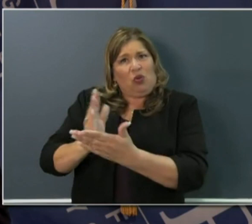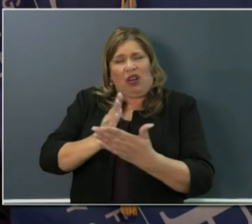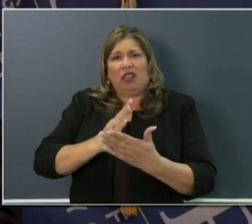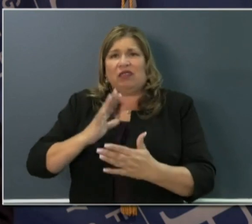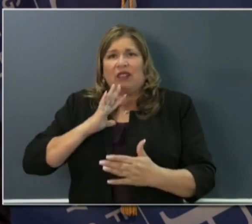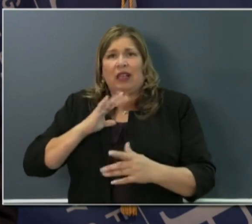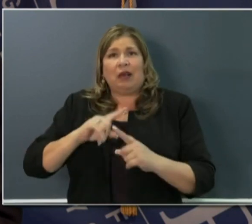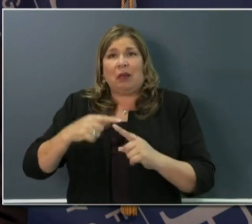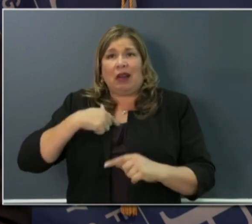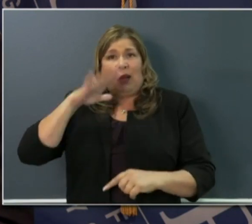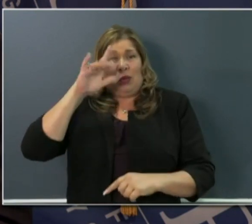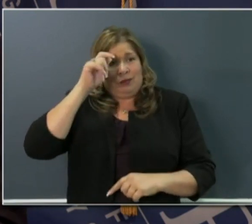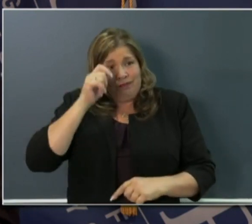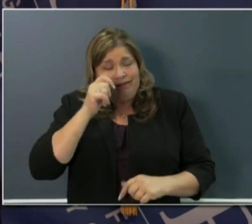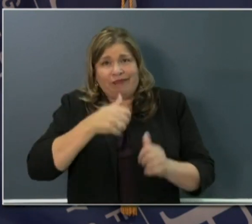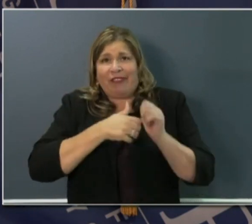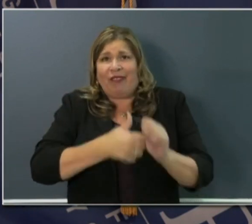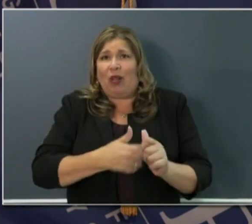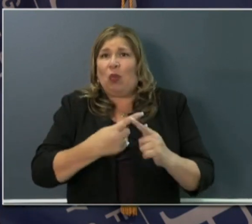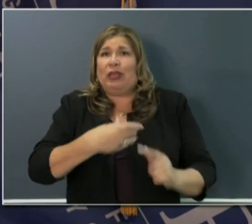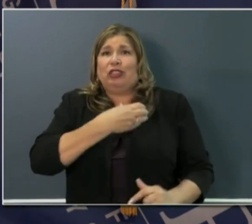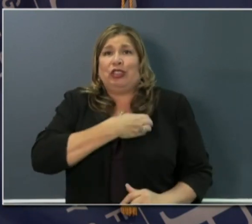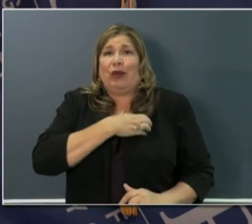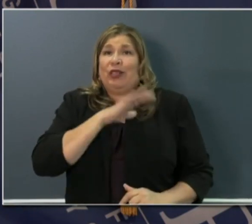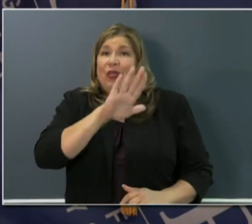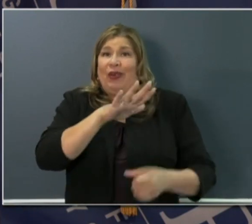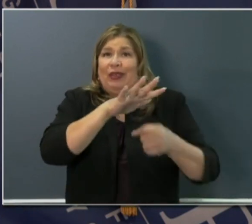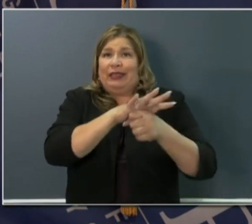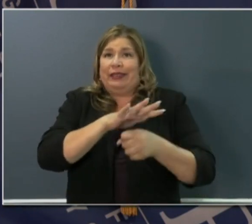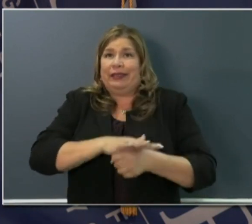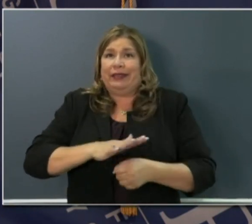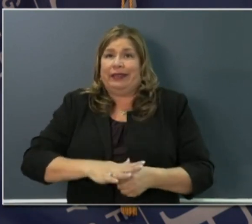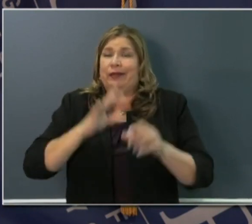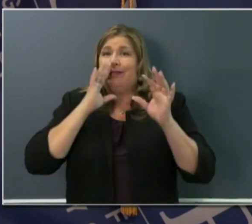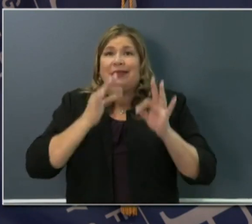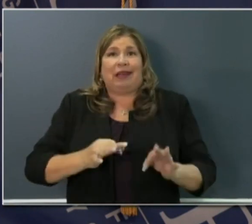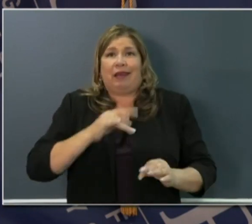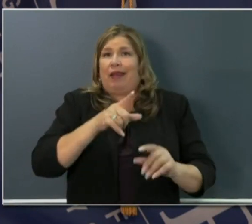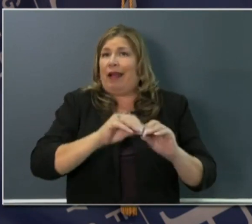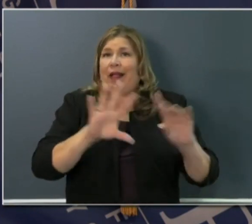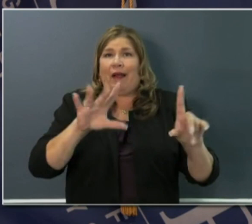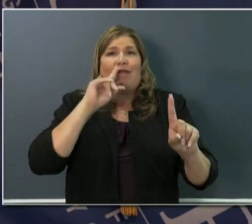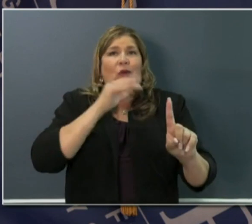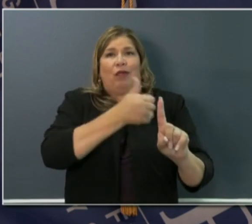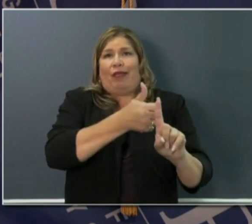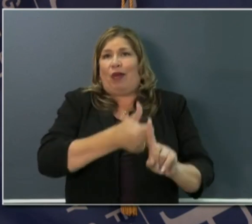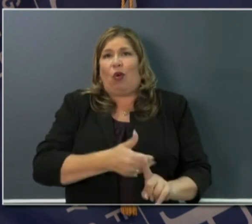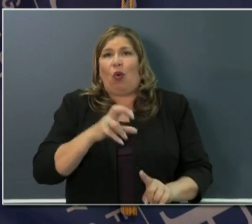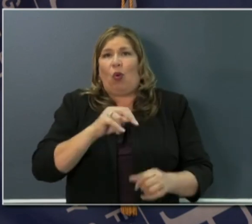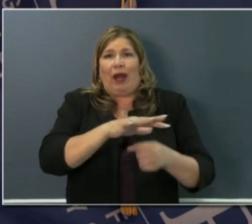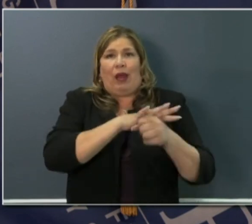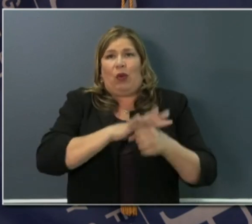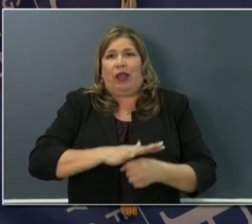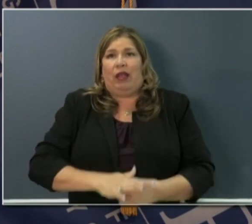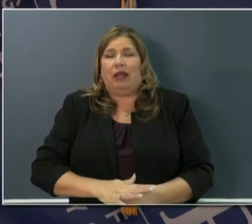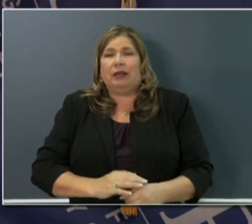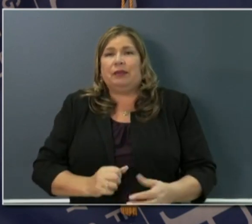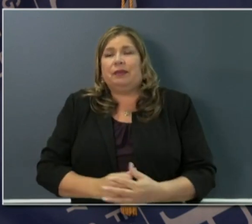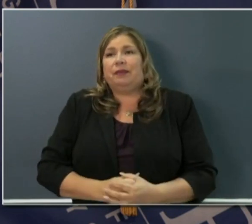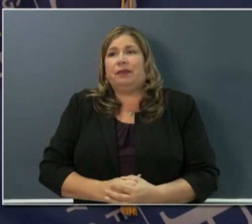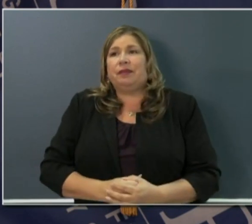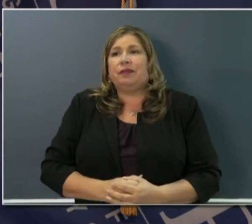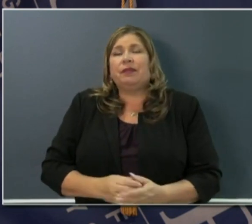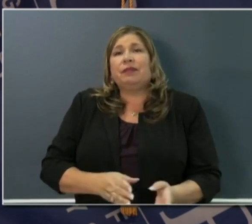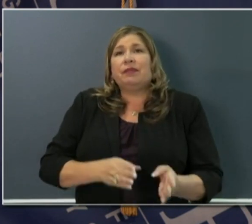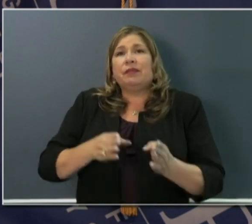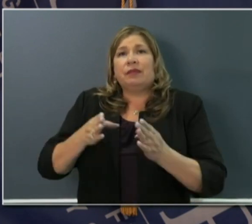and I'll defer to sheriffs in their respective jurisdiction for that clarification. Laura Mahoney, Bloomberg Law.